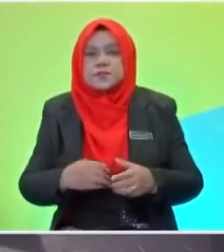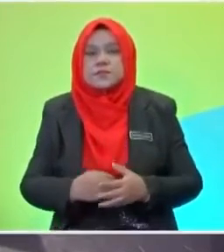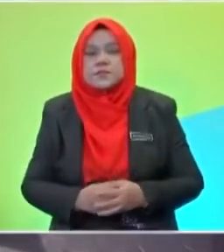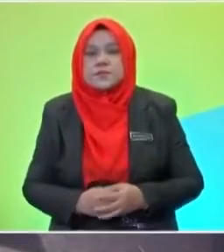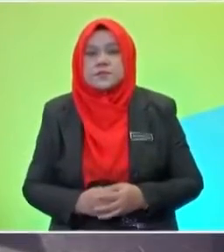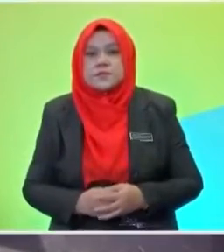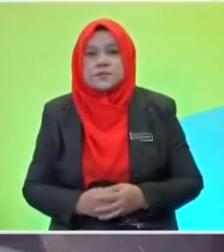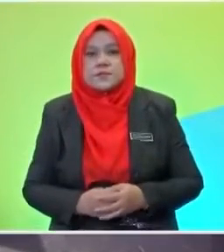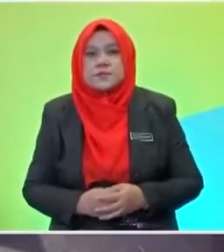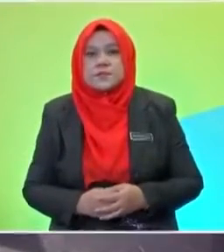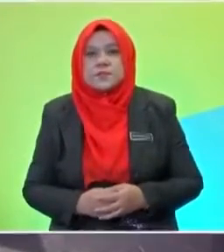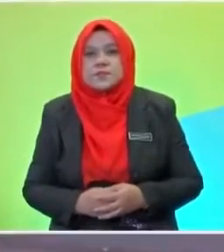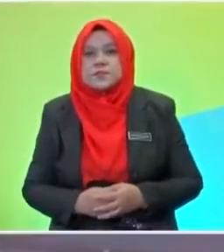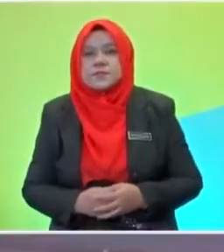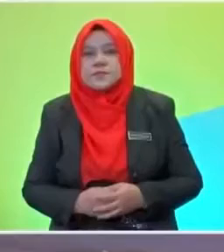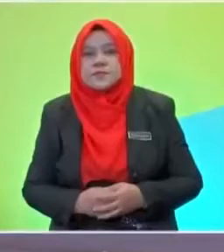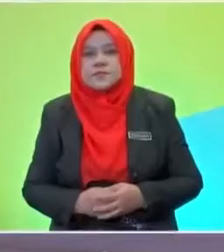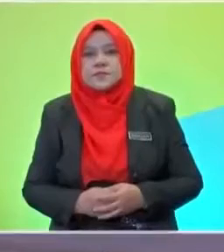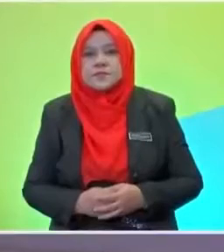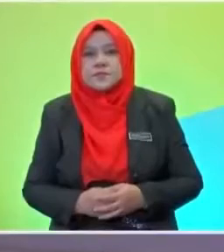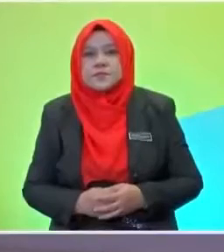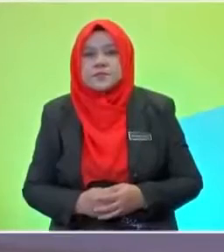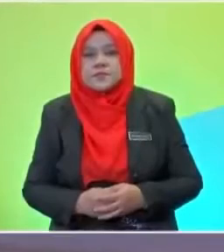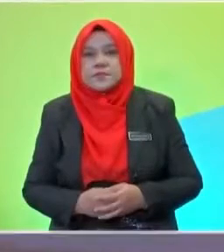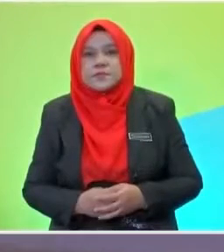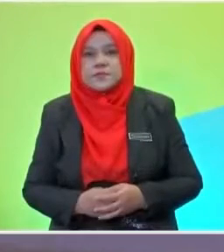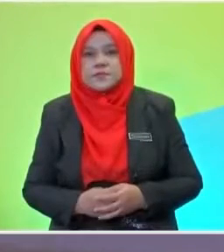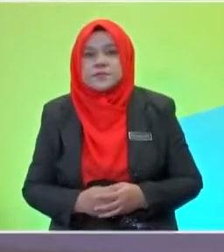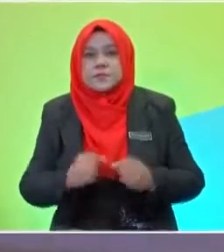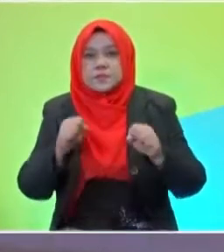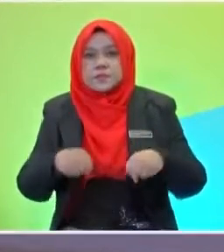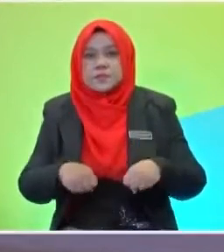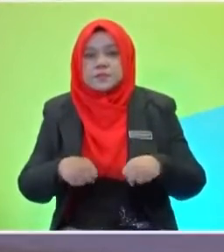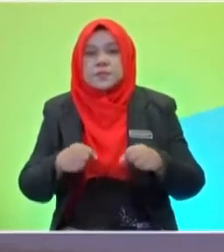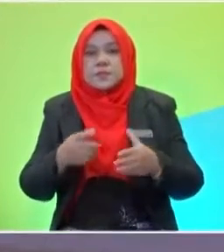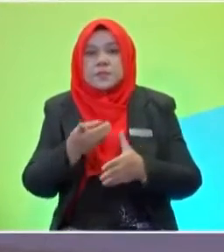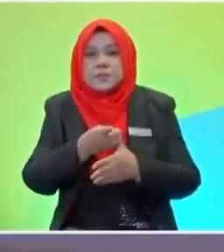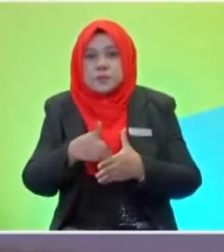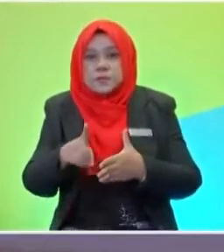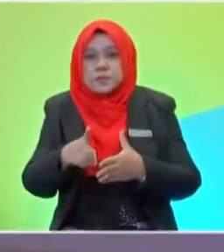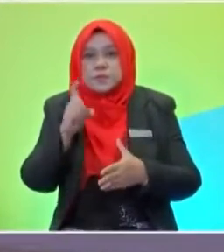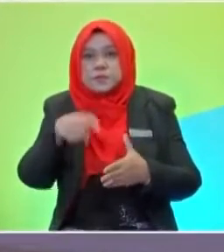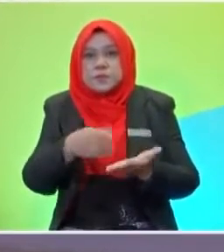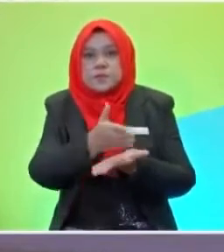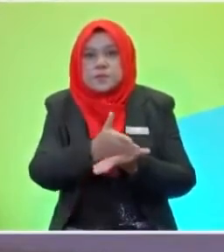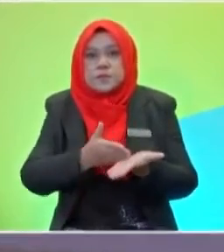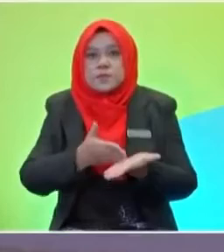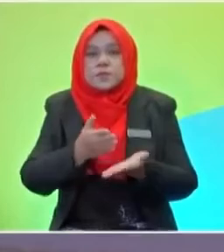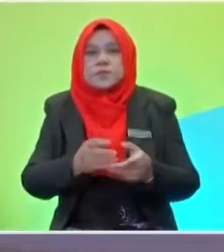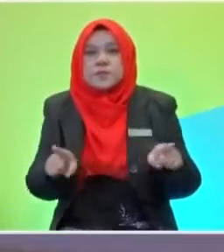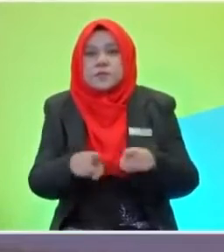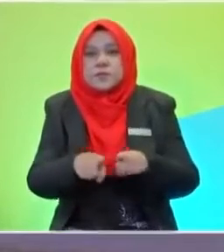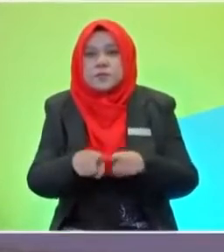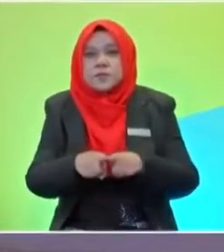Alright. Another one here. Three. So we have to divide equally. In division, whatever we do, we must do equally. Okay. Four.